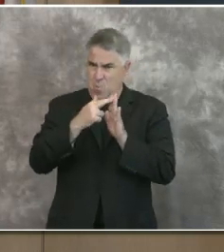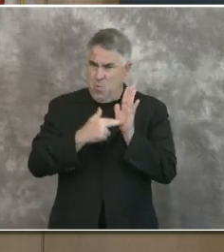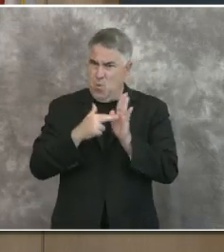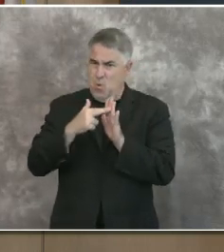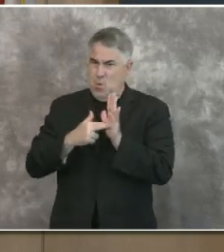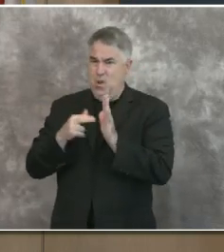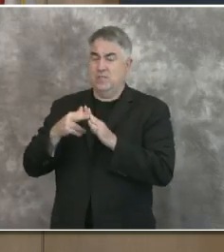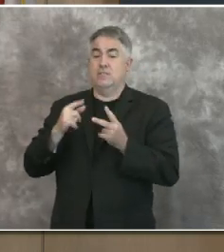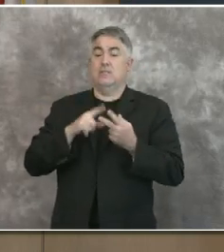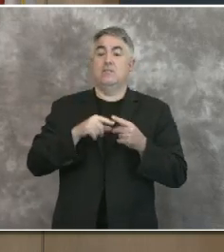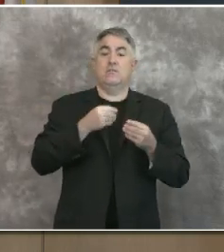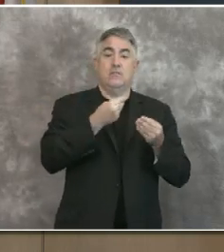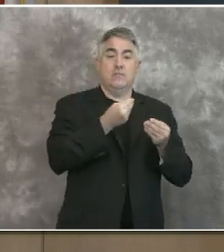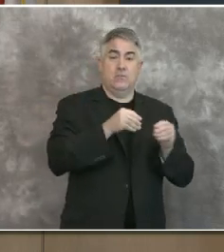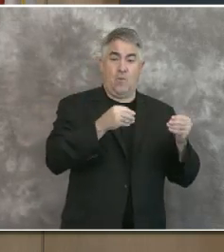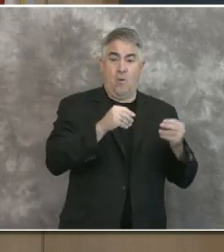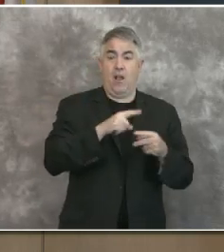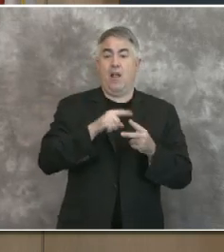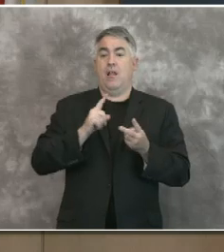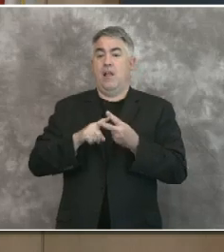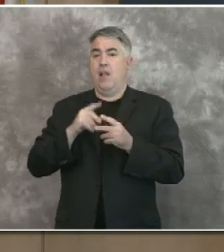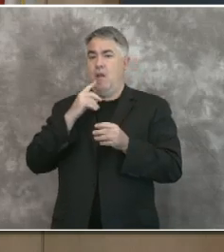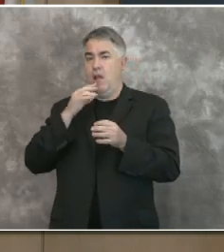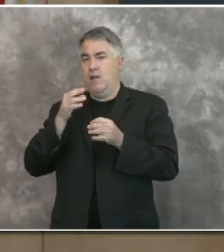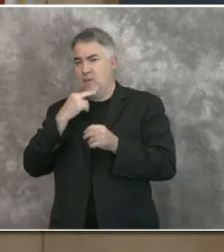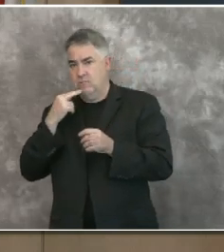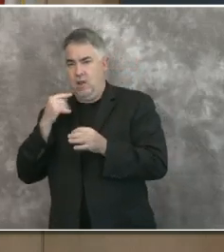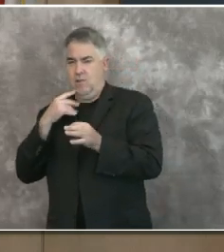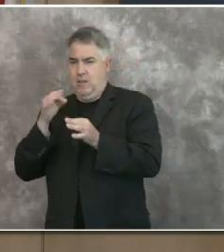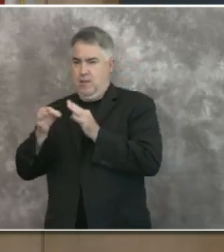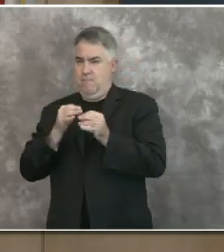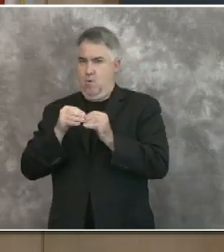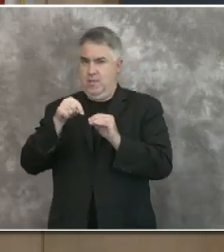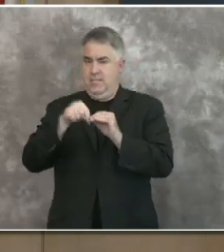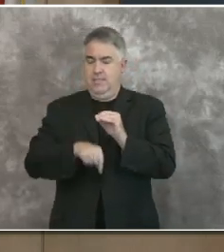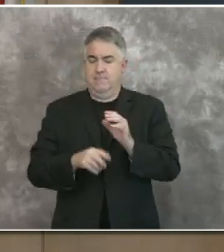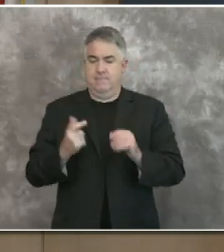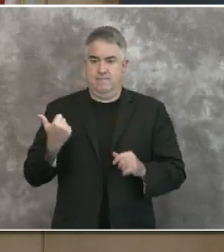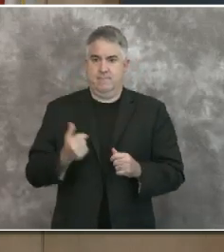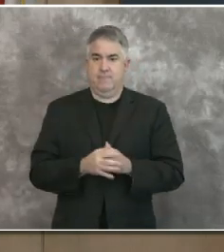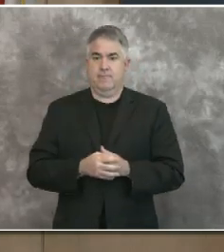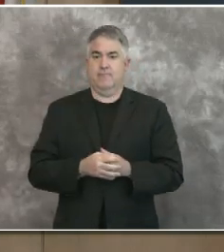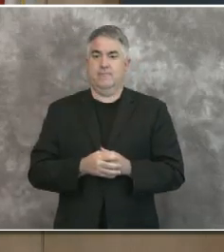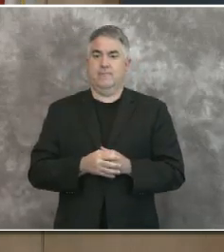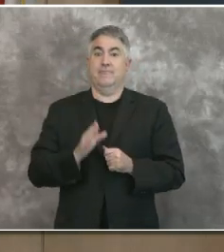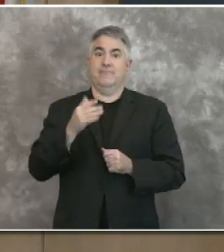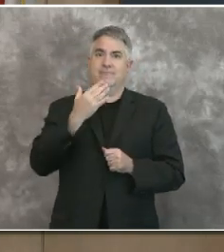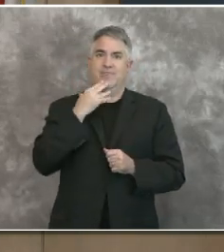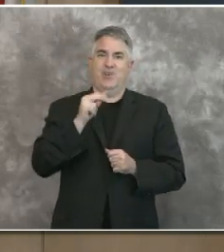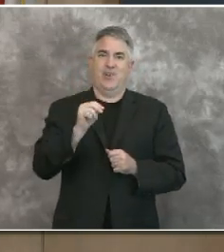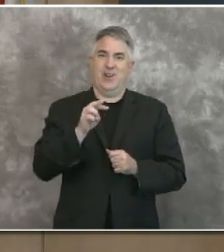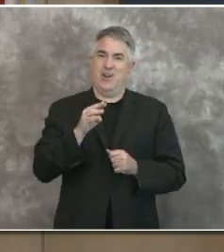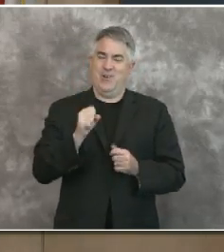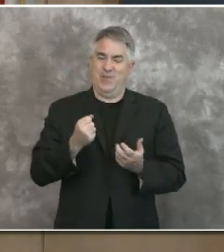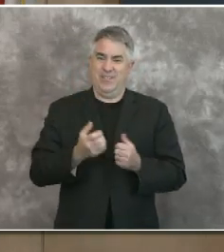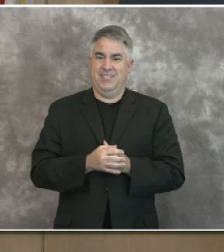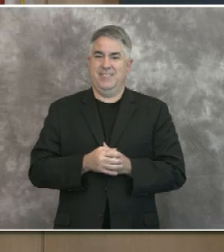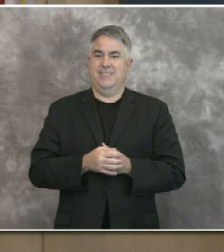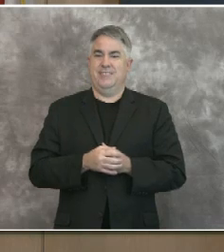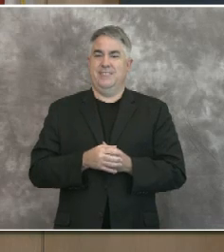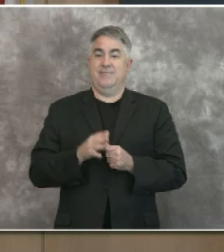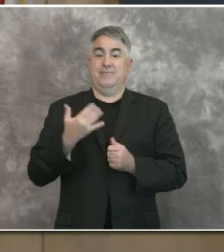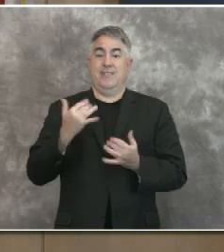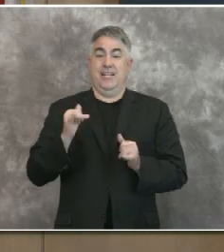share with you more details in regards to what that actually means. This is really good news because it's going to allow the citizens of San